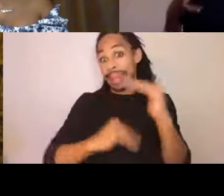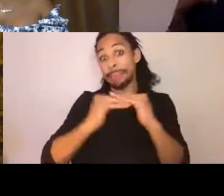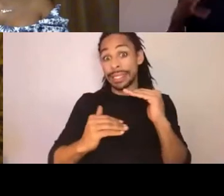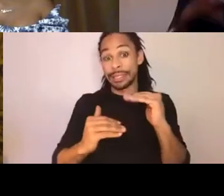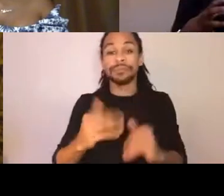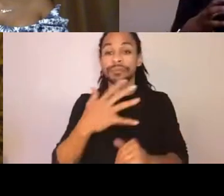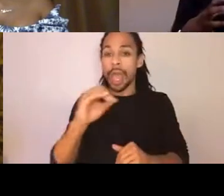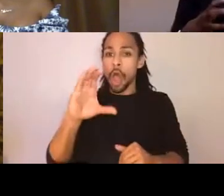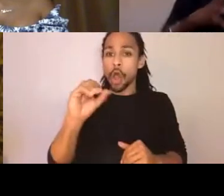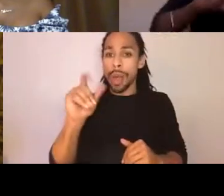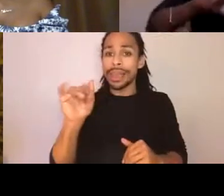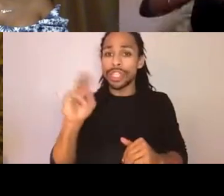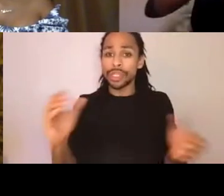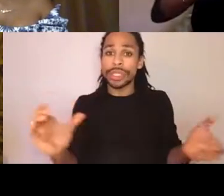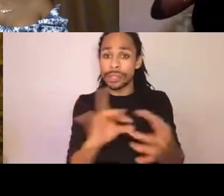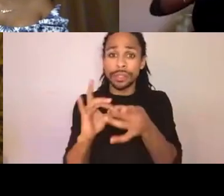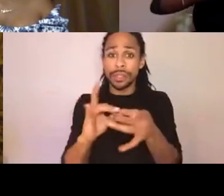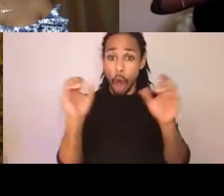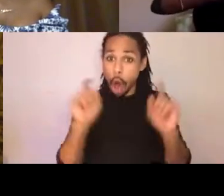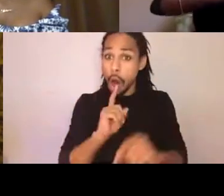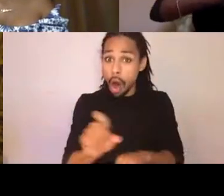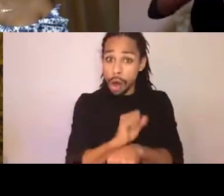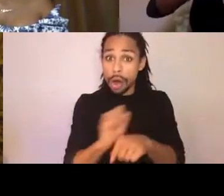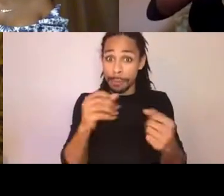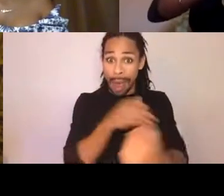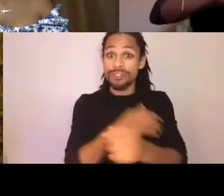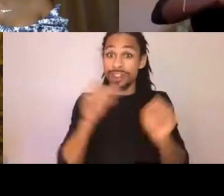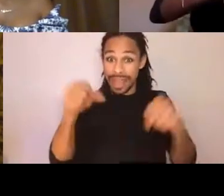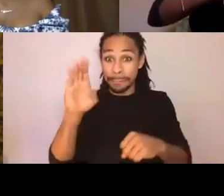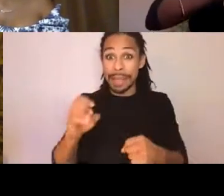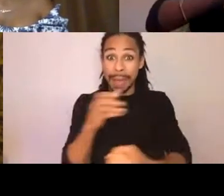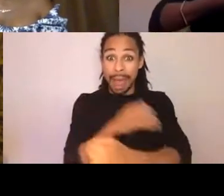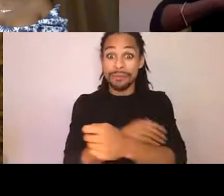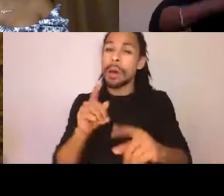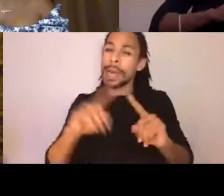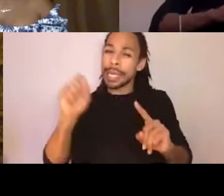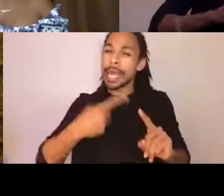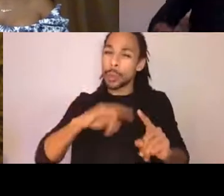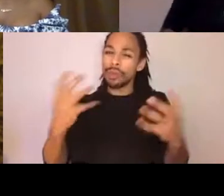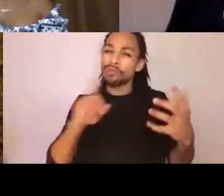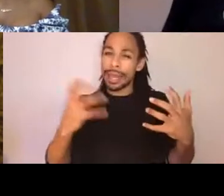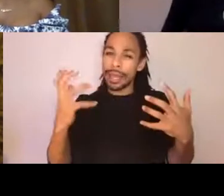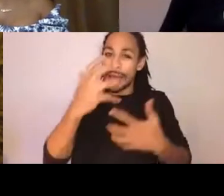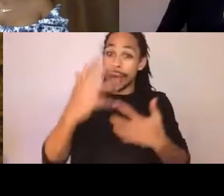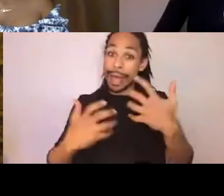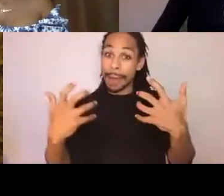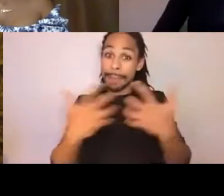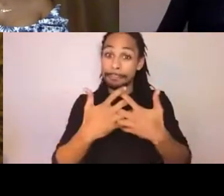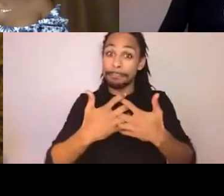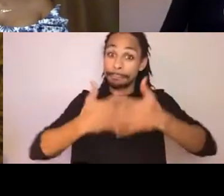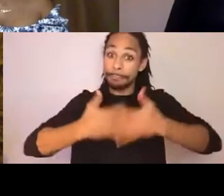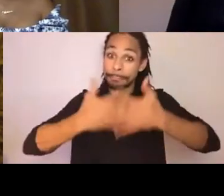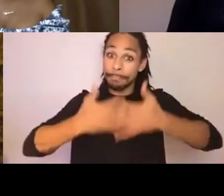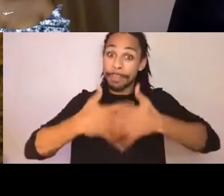can we really build together? Can it actually be a gear or a motor that fits together? So let's go